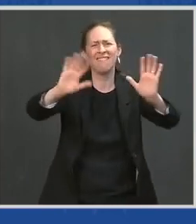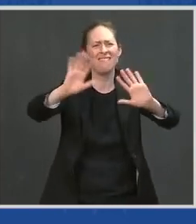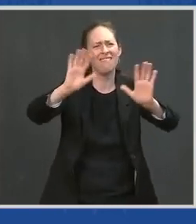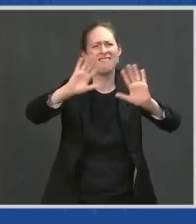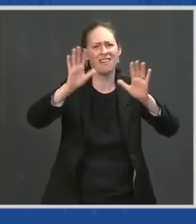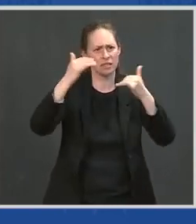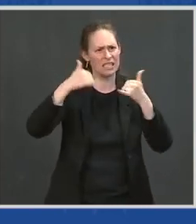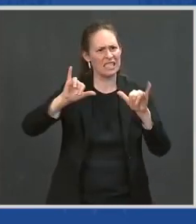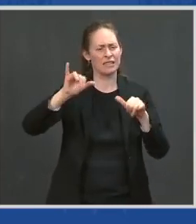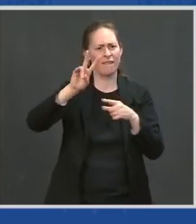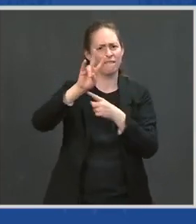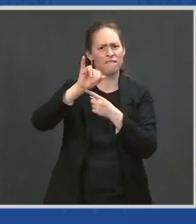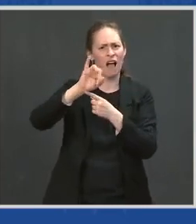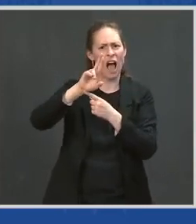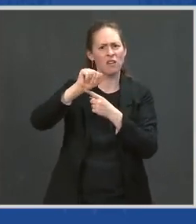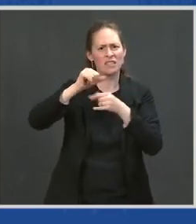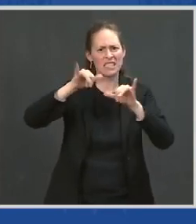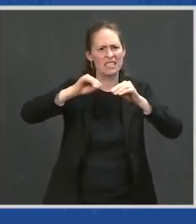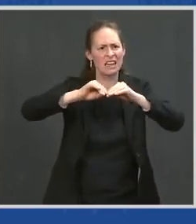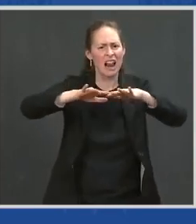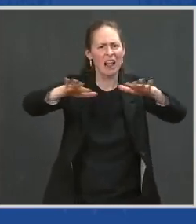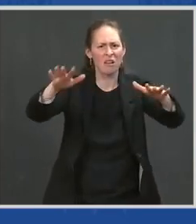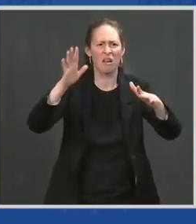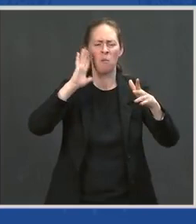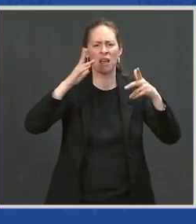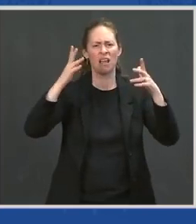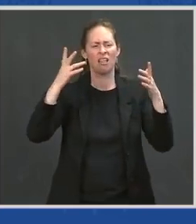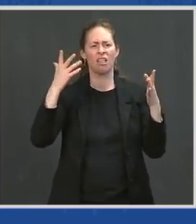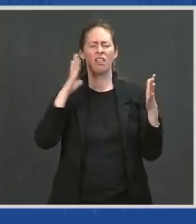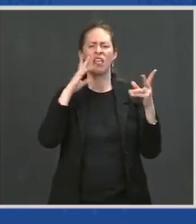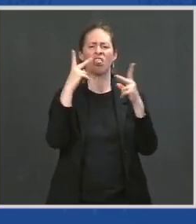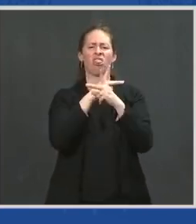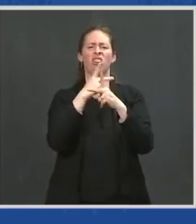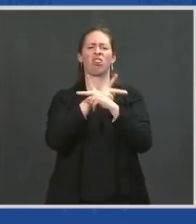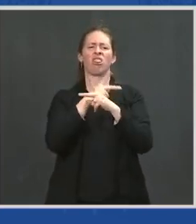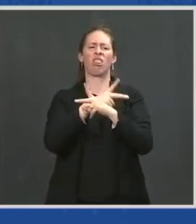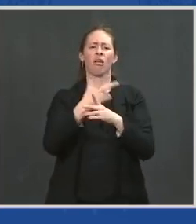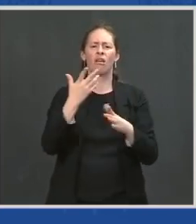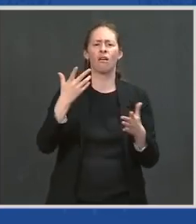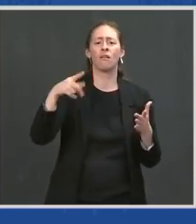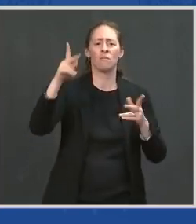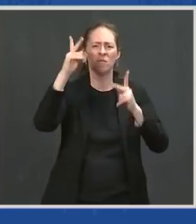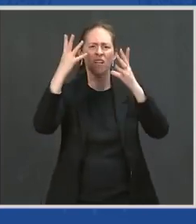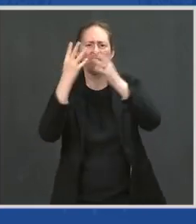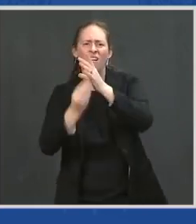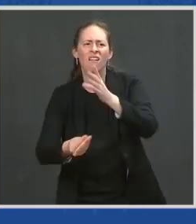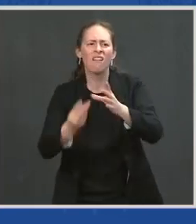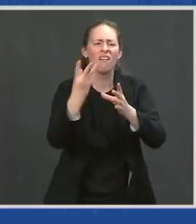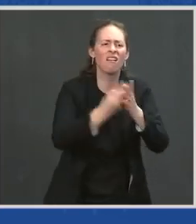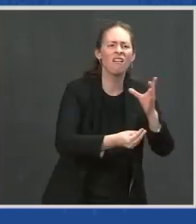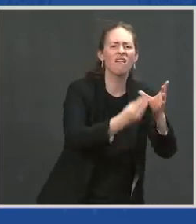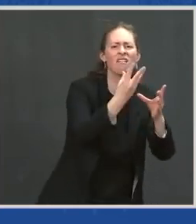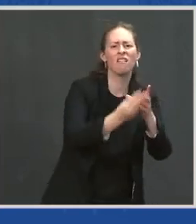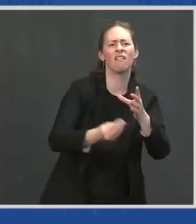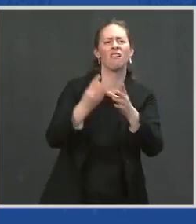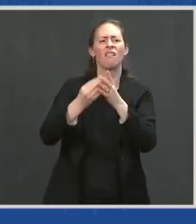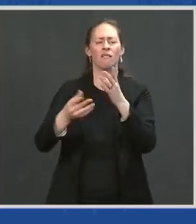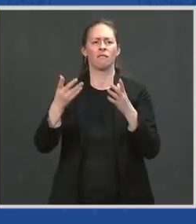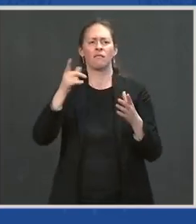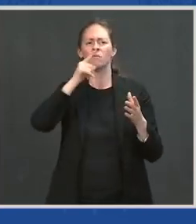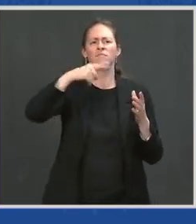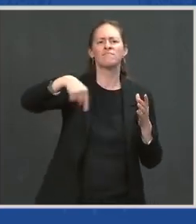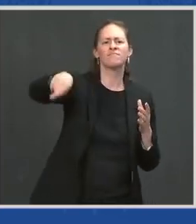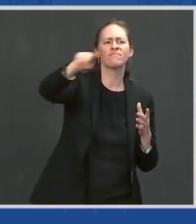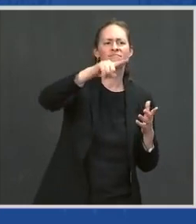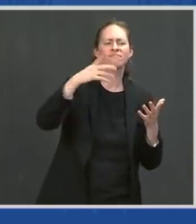achieved, the sacrifices we've made, the lives that have been put on hold, the loved ones who've been taken from us,